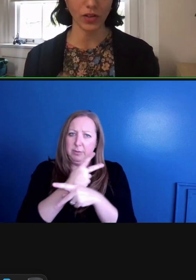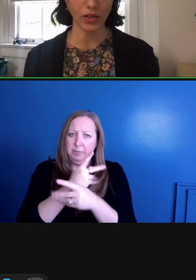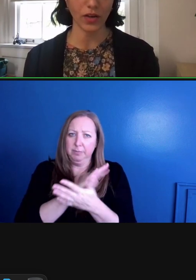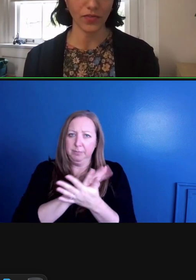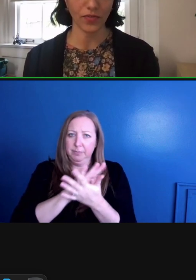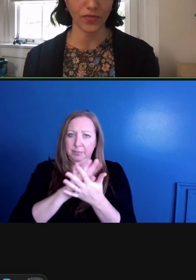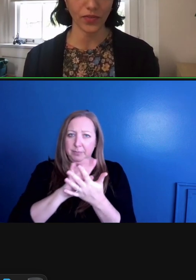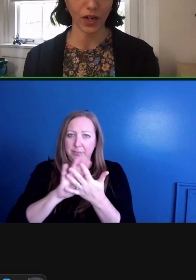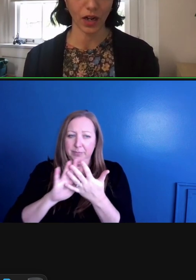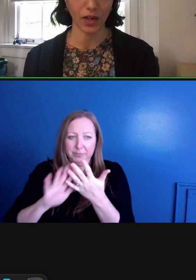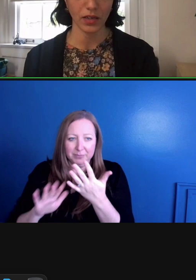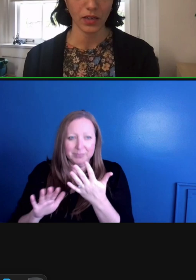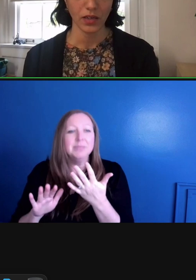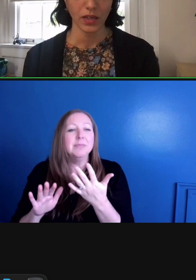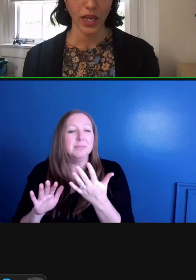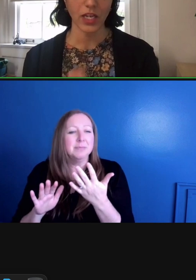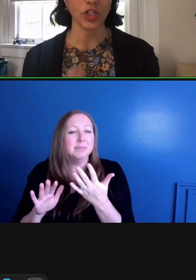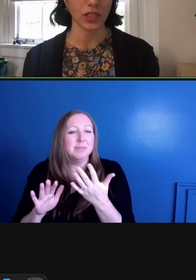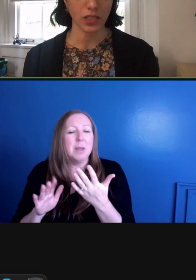model of